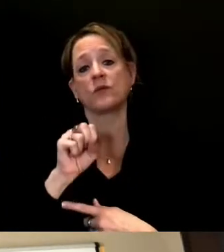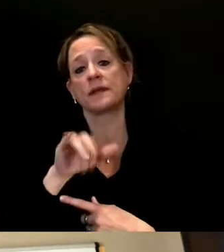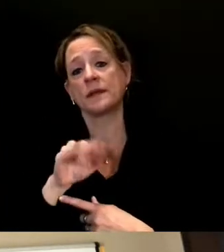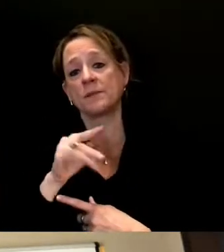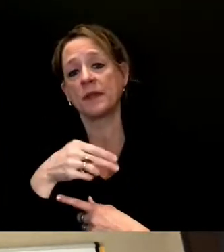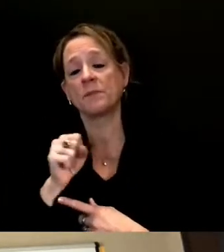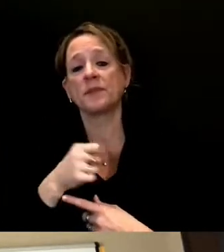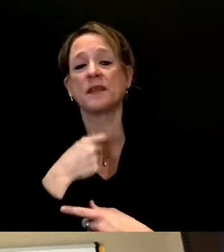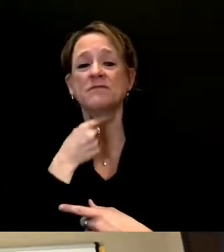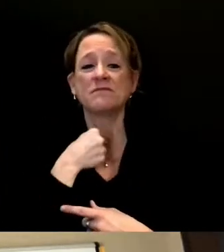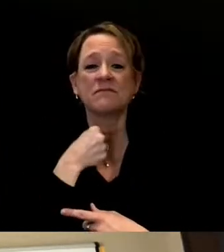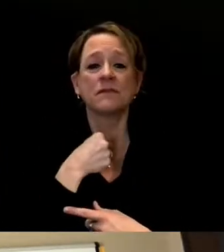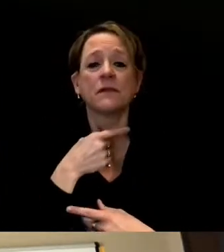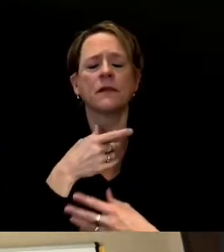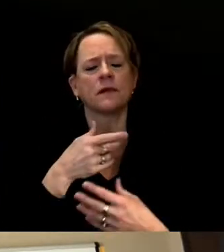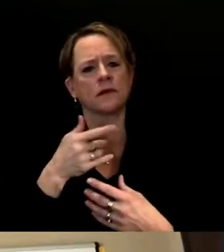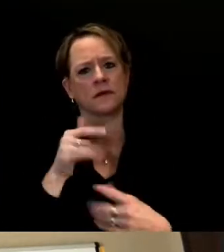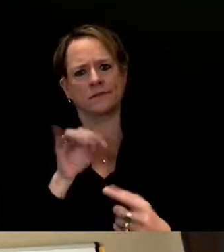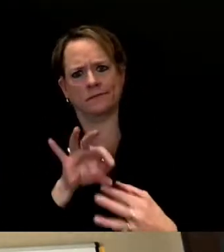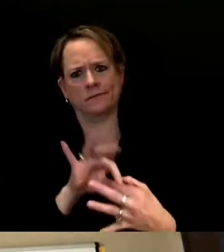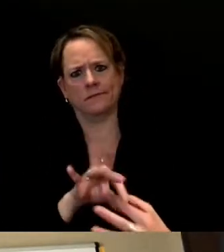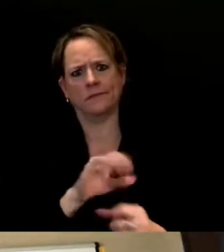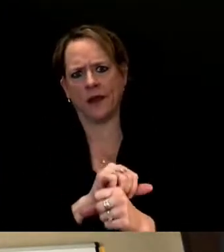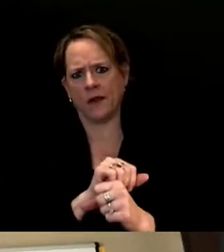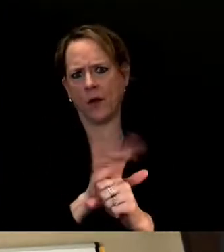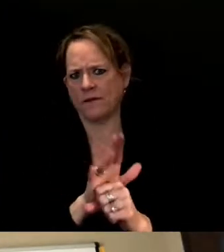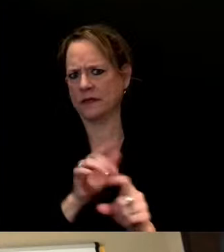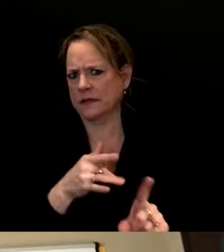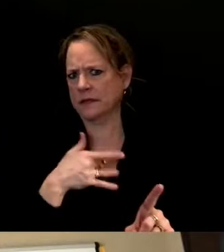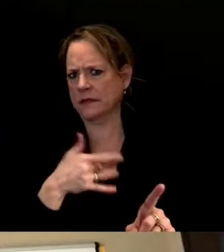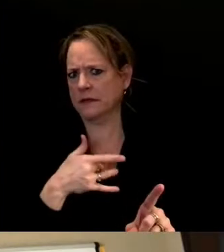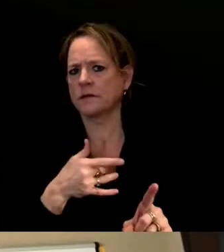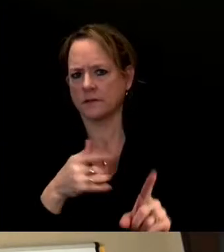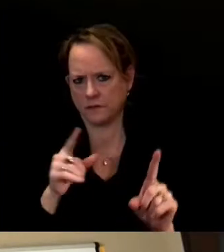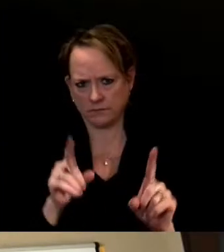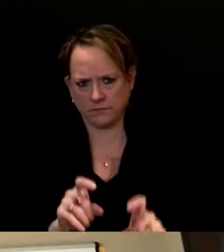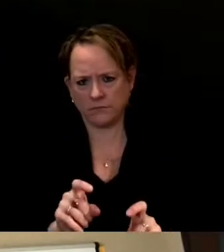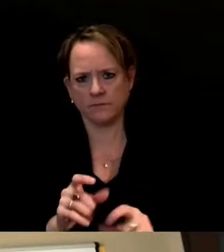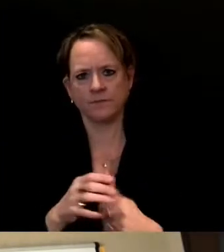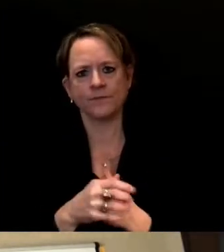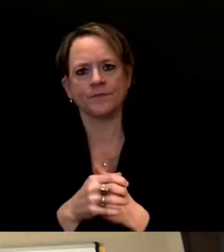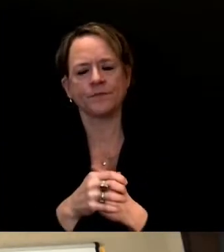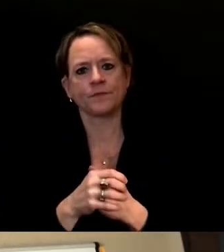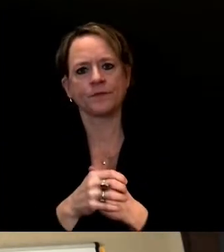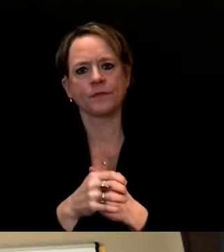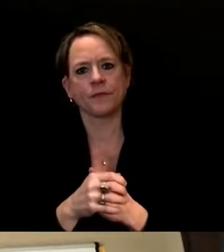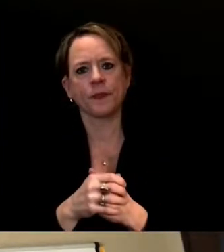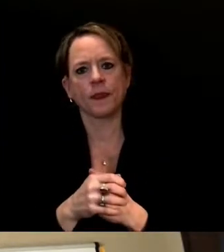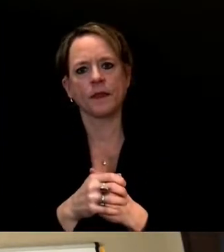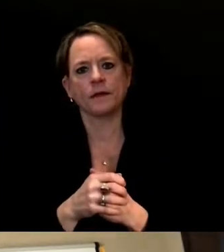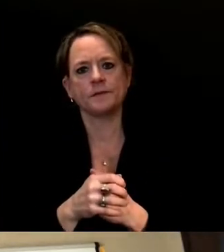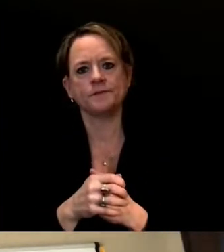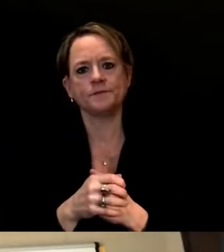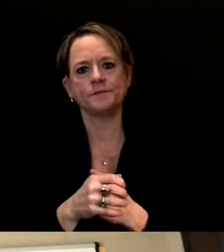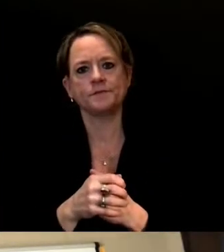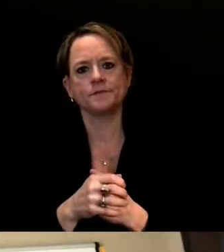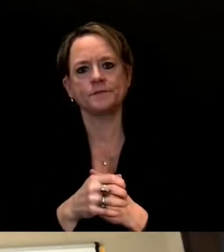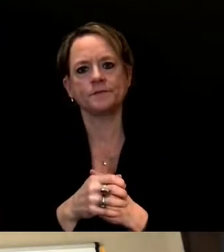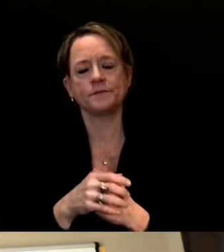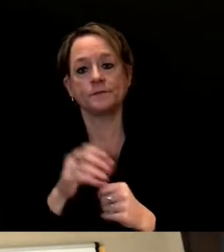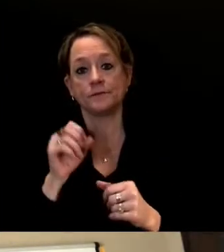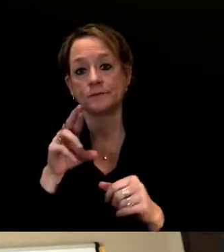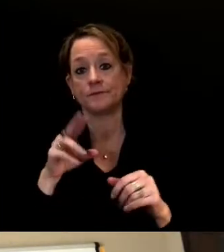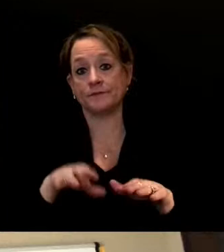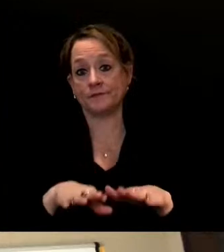advice. So if children develop symptoms and they're the only ones in the family who have that symptom, I would contact their pediatrician